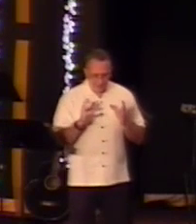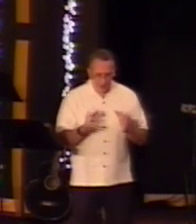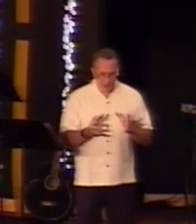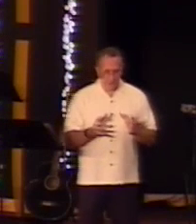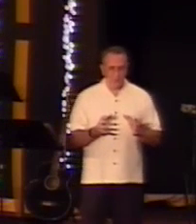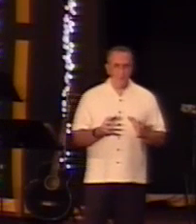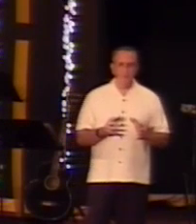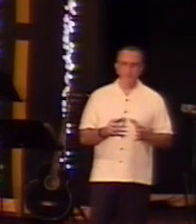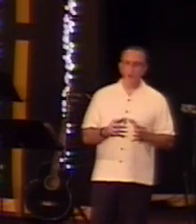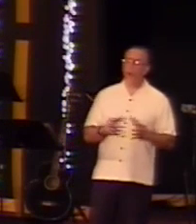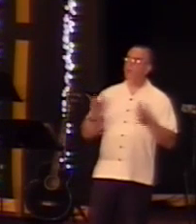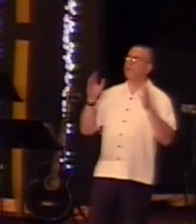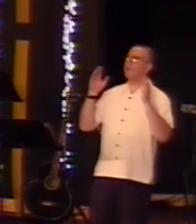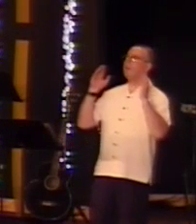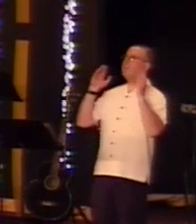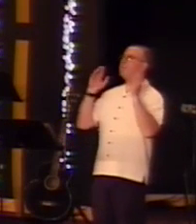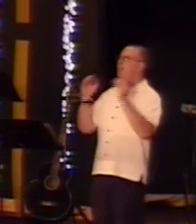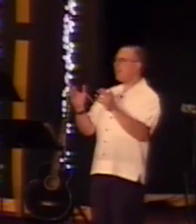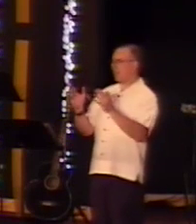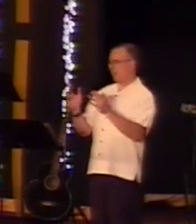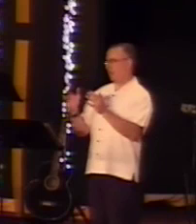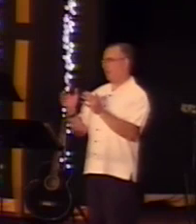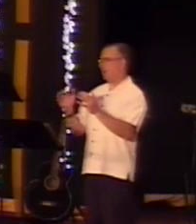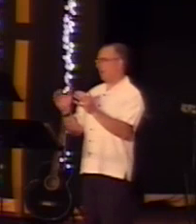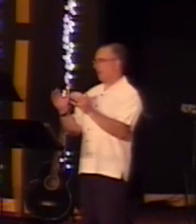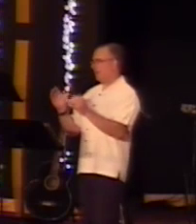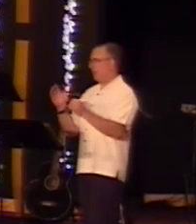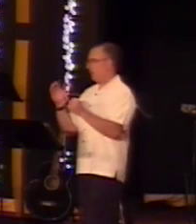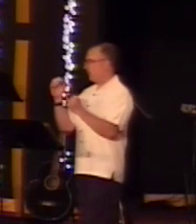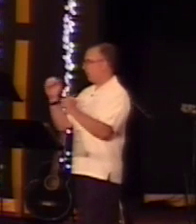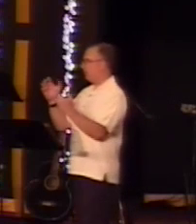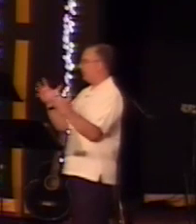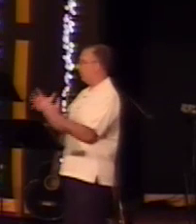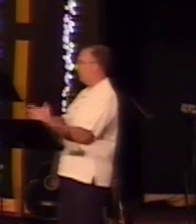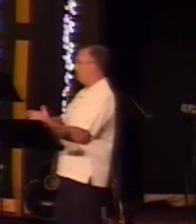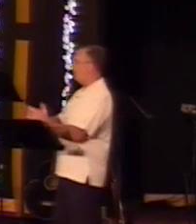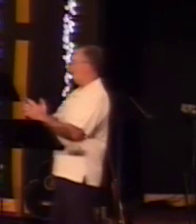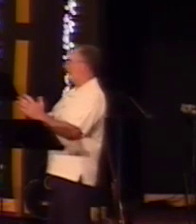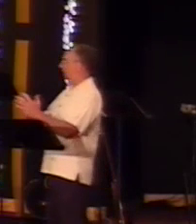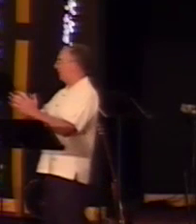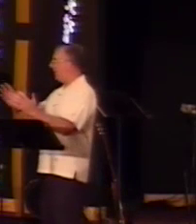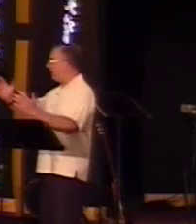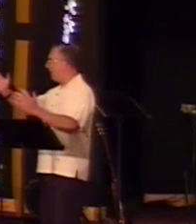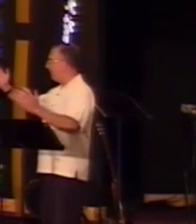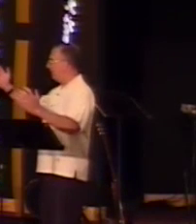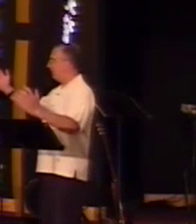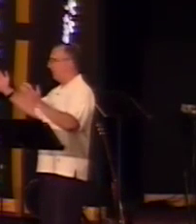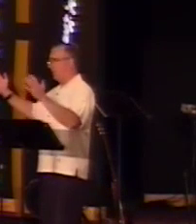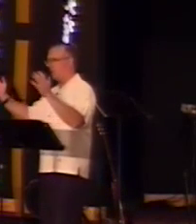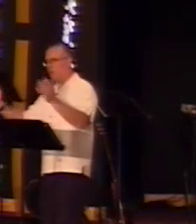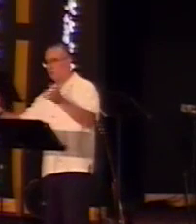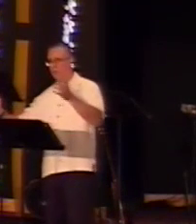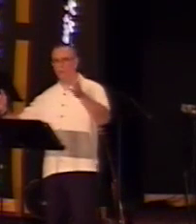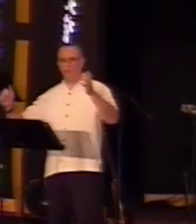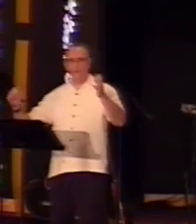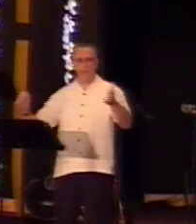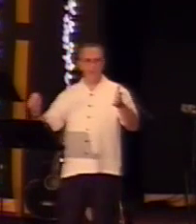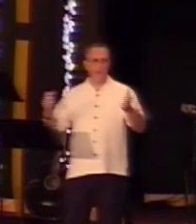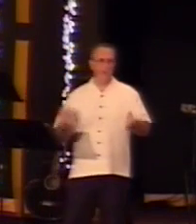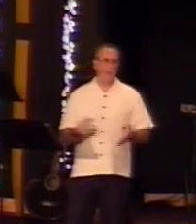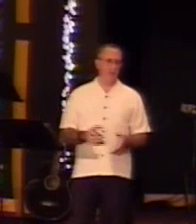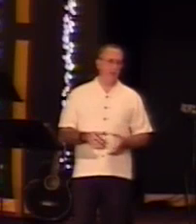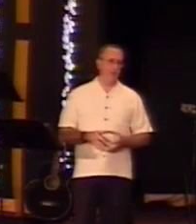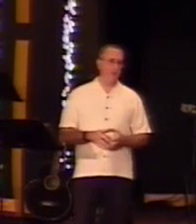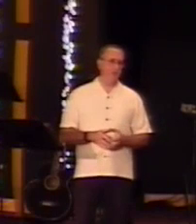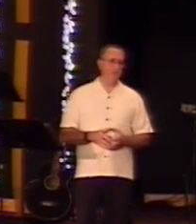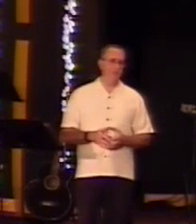last apostle, almost immediately, churches started to leave the scriptural teaching